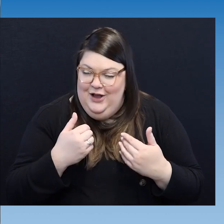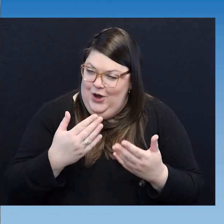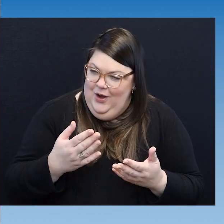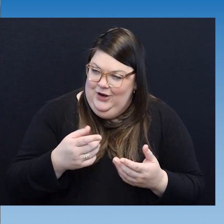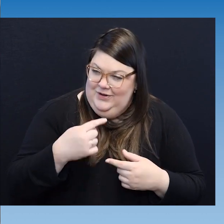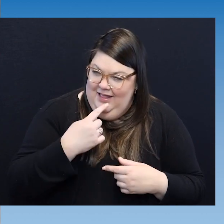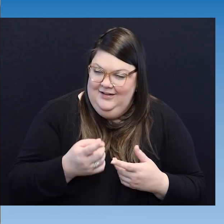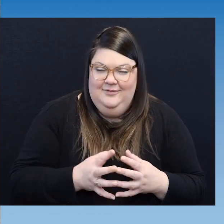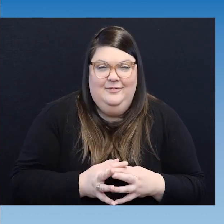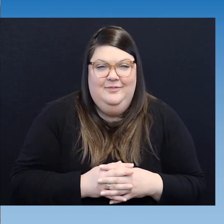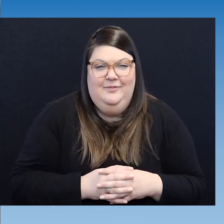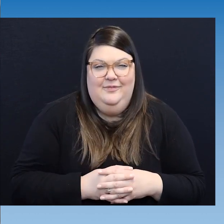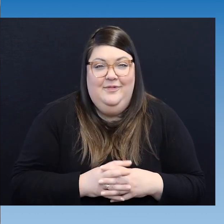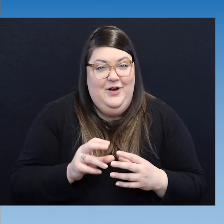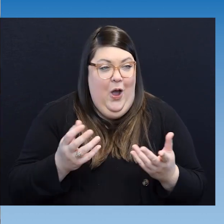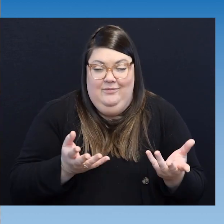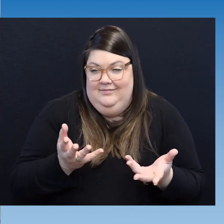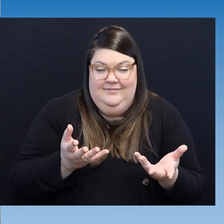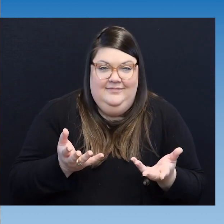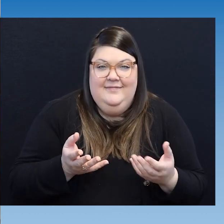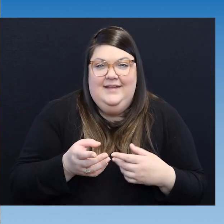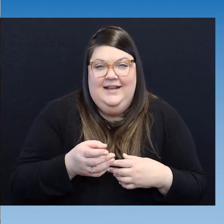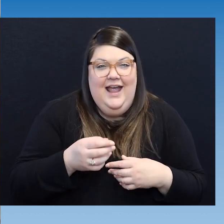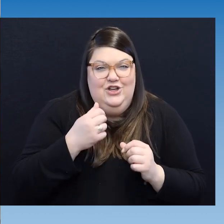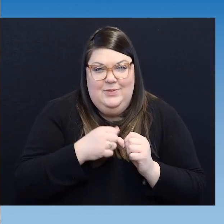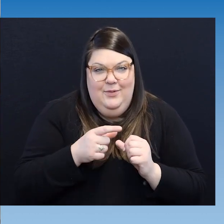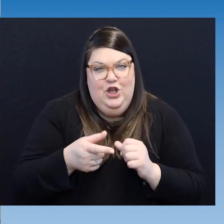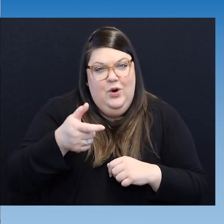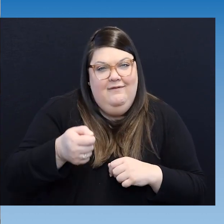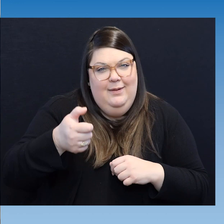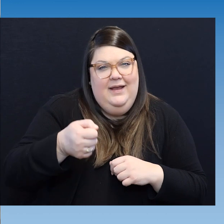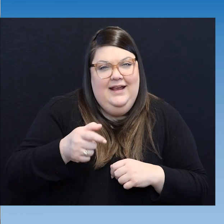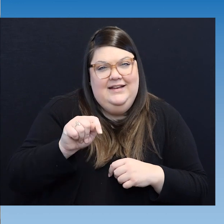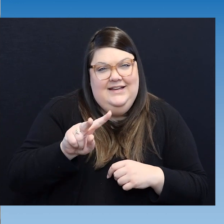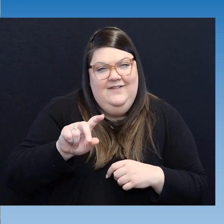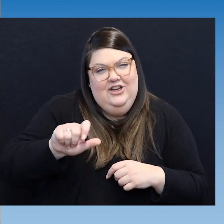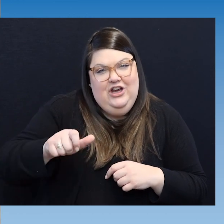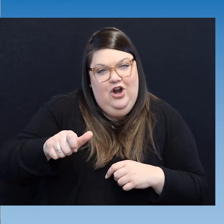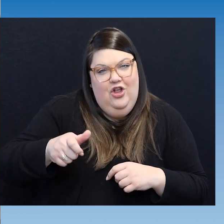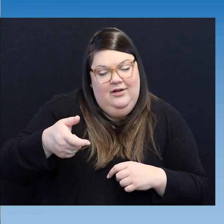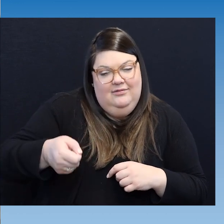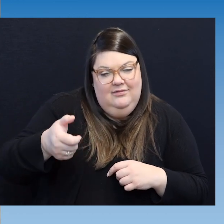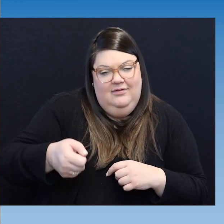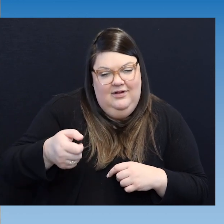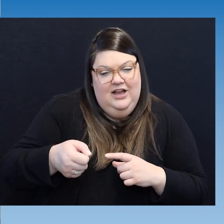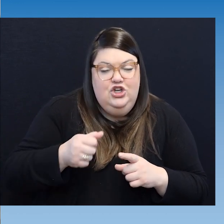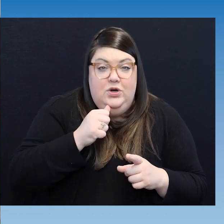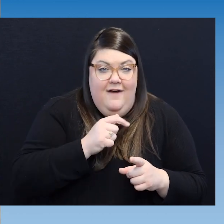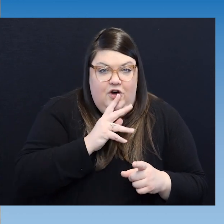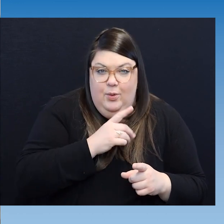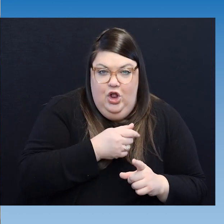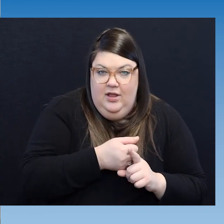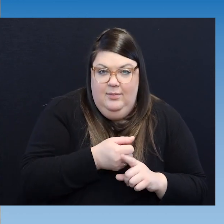Go ahead, you can tell it. No, I mean, just like, and you were flipping channels, and all of a sudden, you know, and she was not